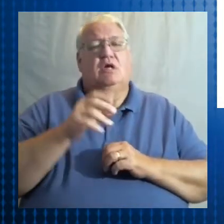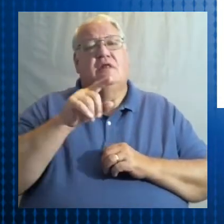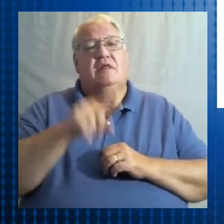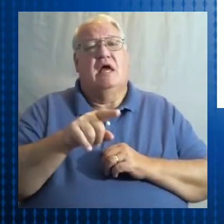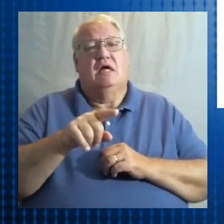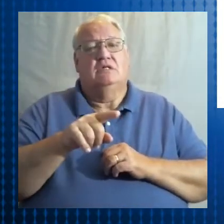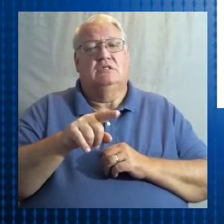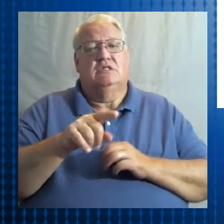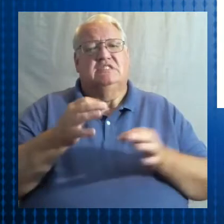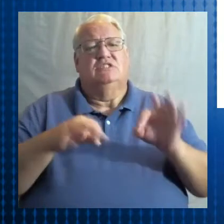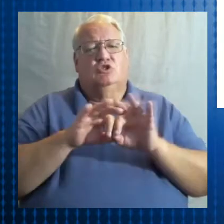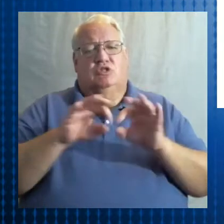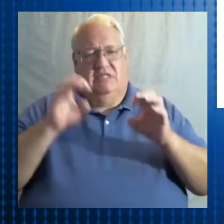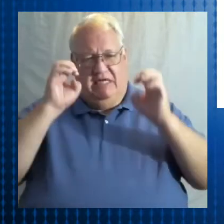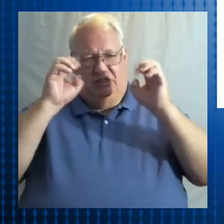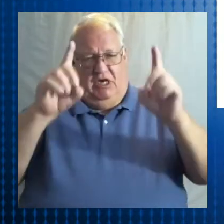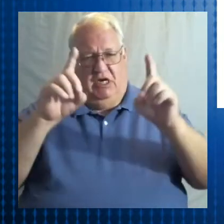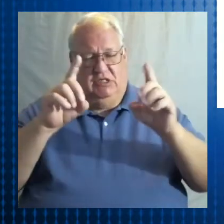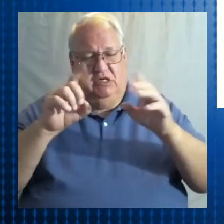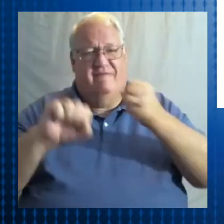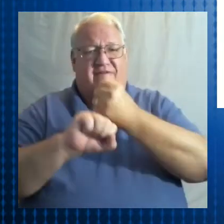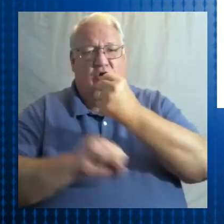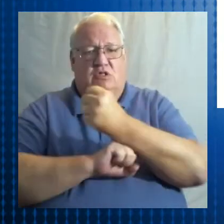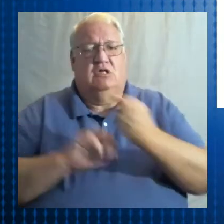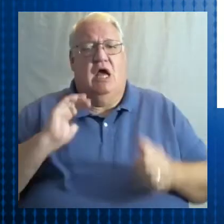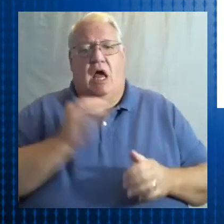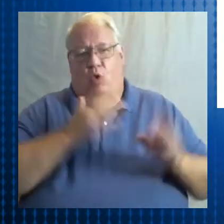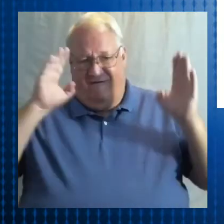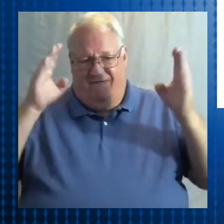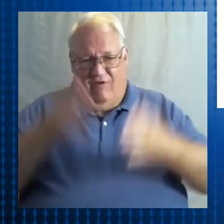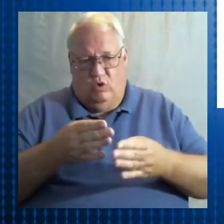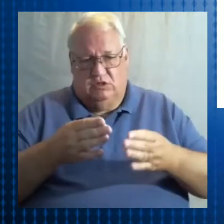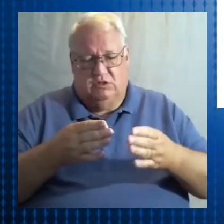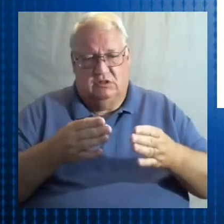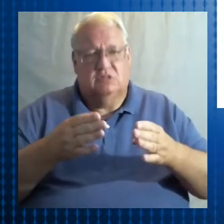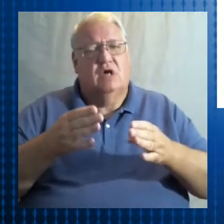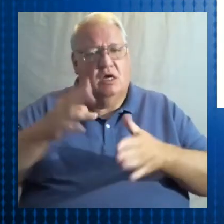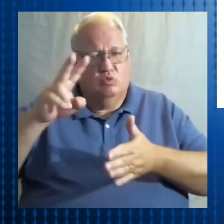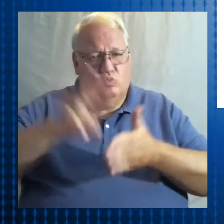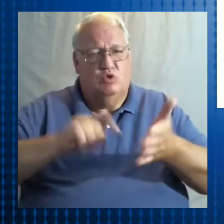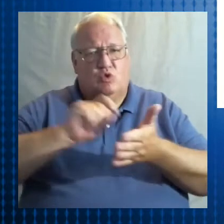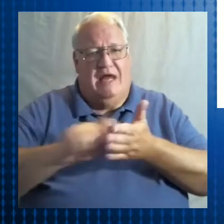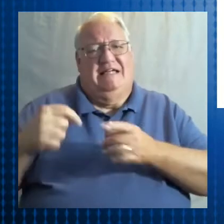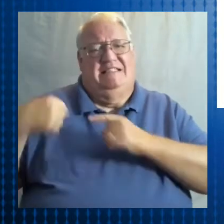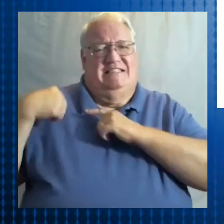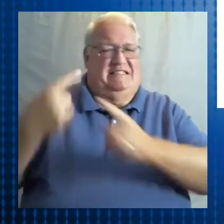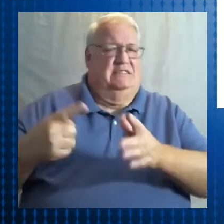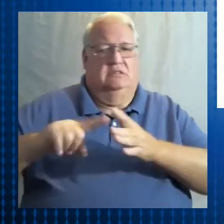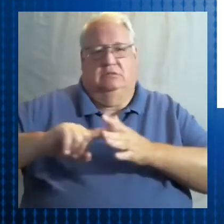significant to the Education Foundation because of our focus on literacy since our